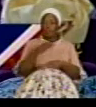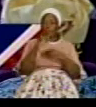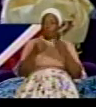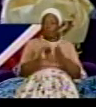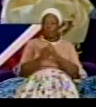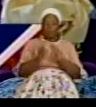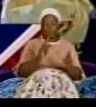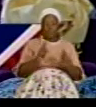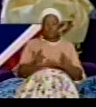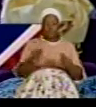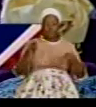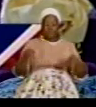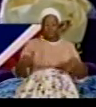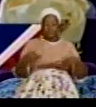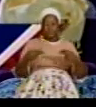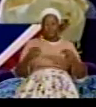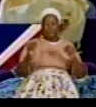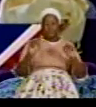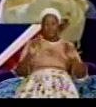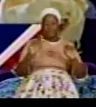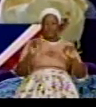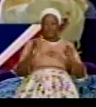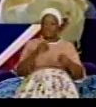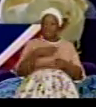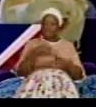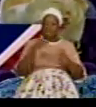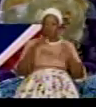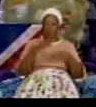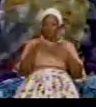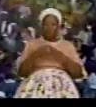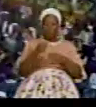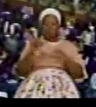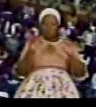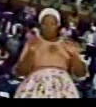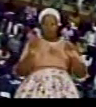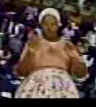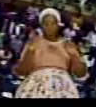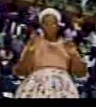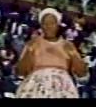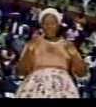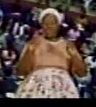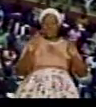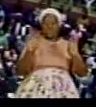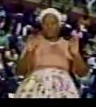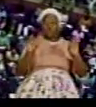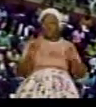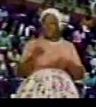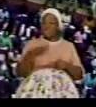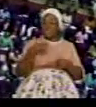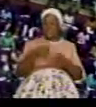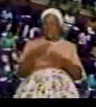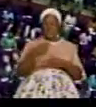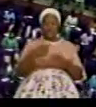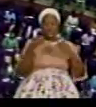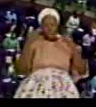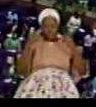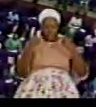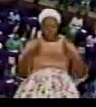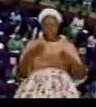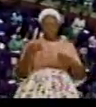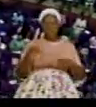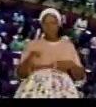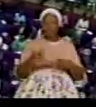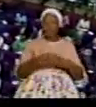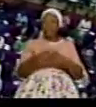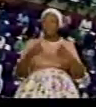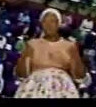people eventually thought about it, and it says many, a great company of the